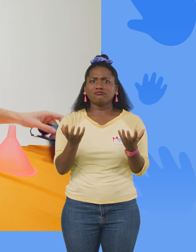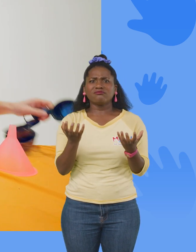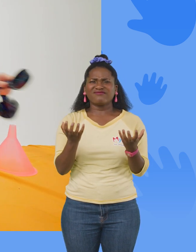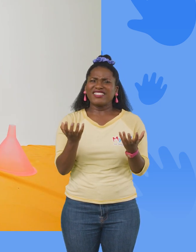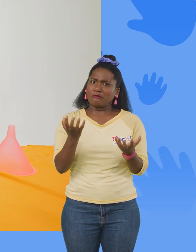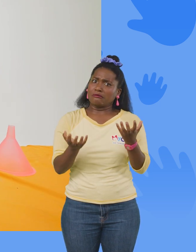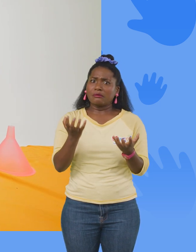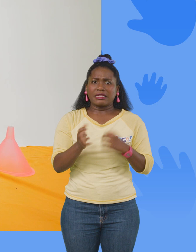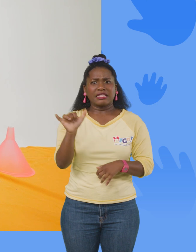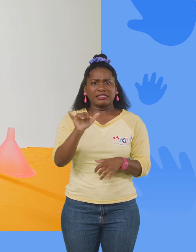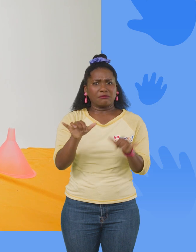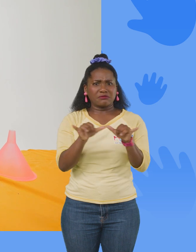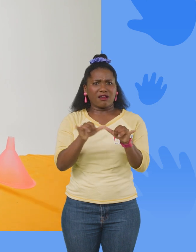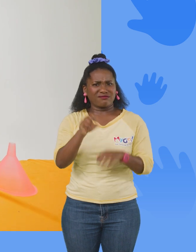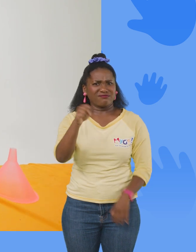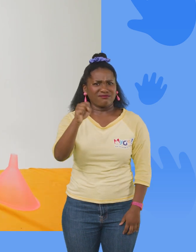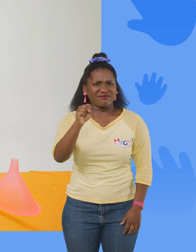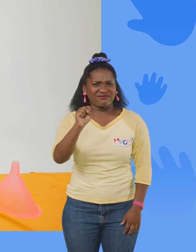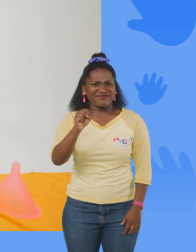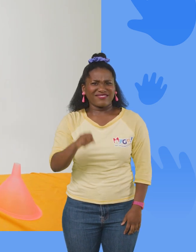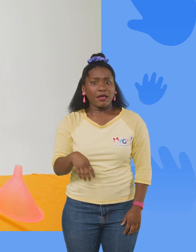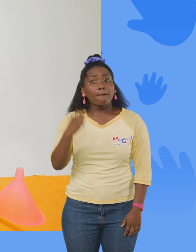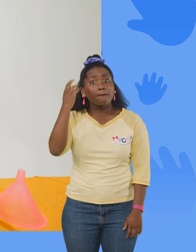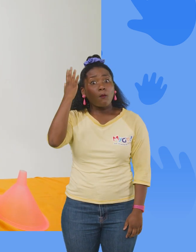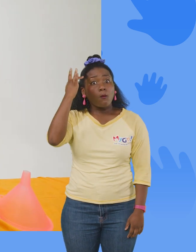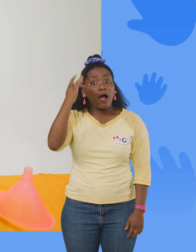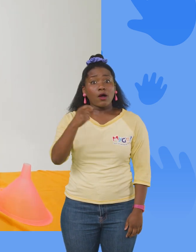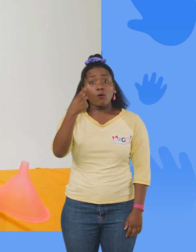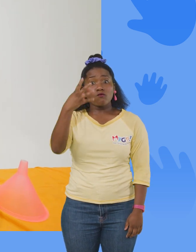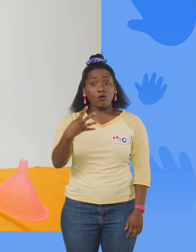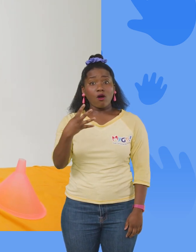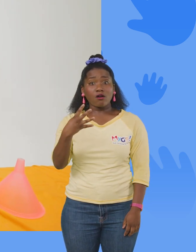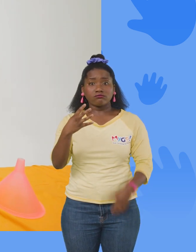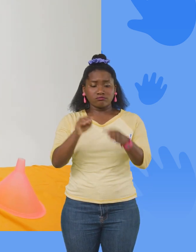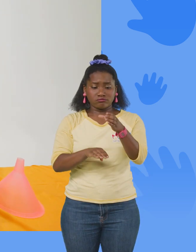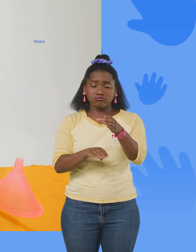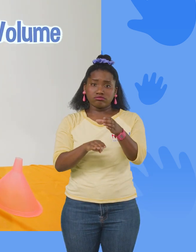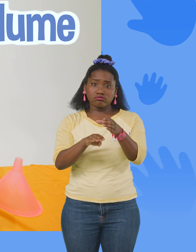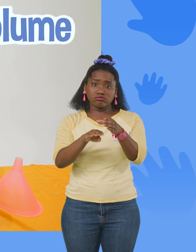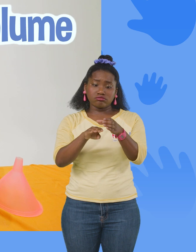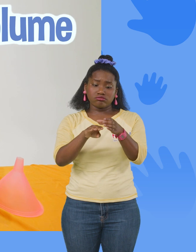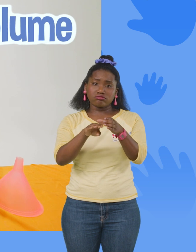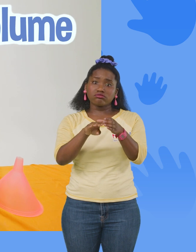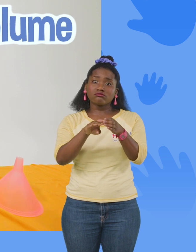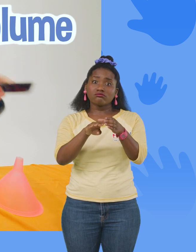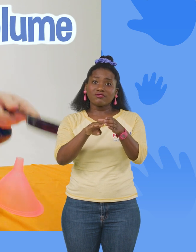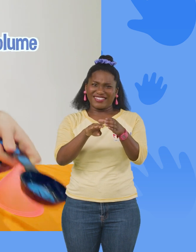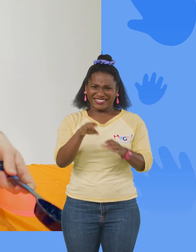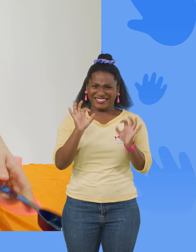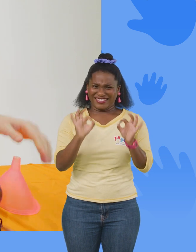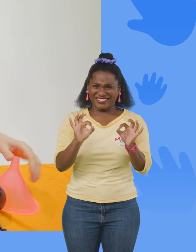the same size. Yeah, because one quarter of a cup is volume.